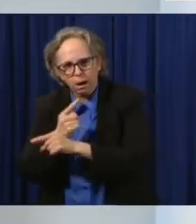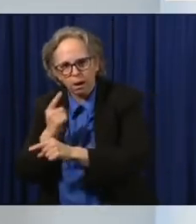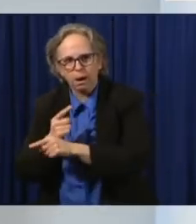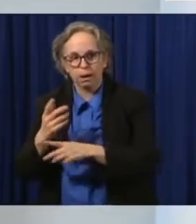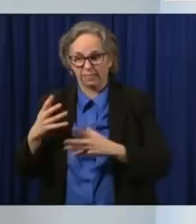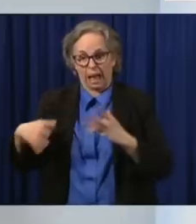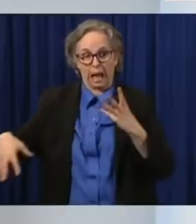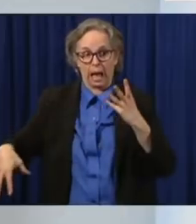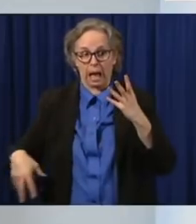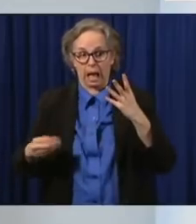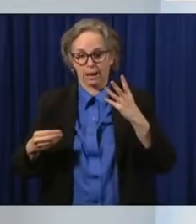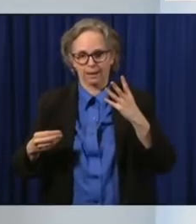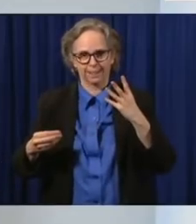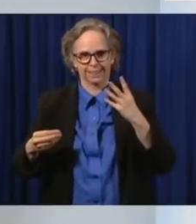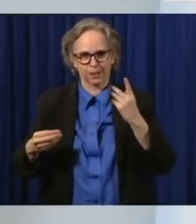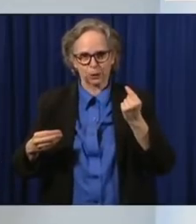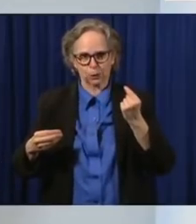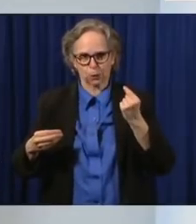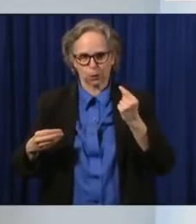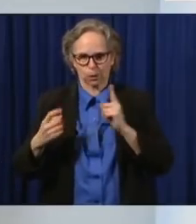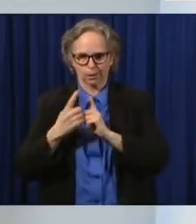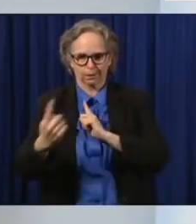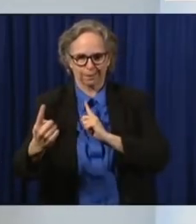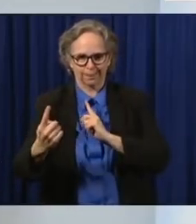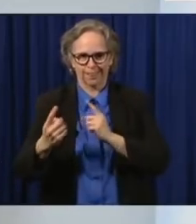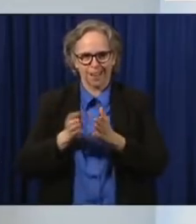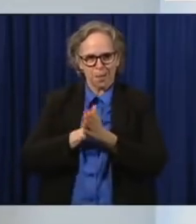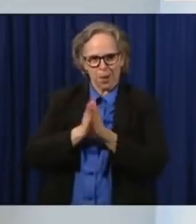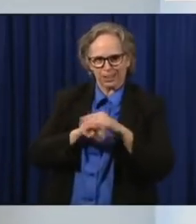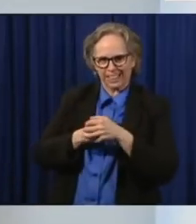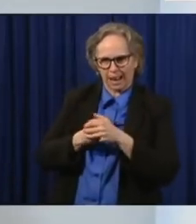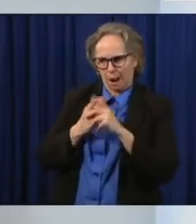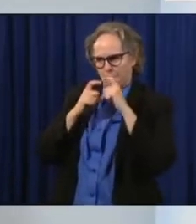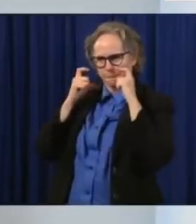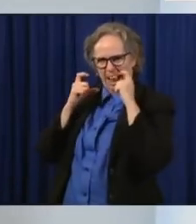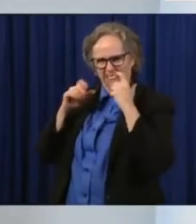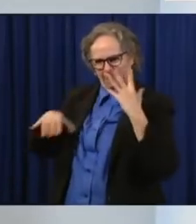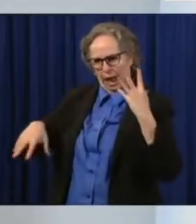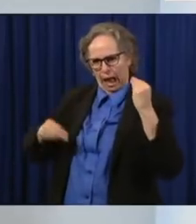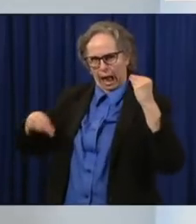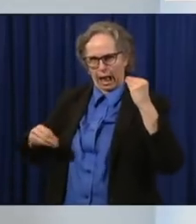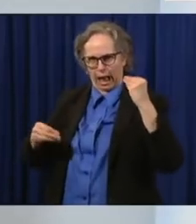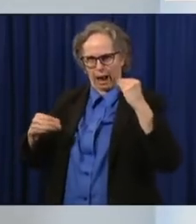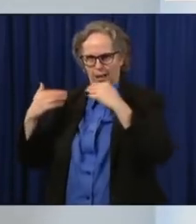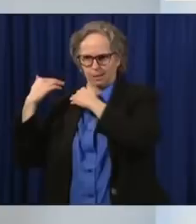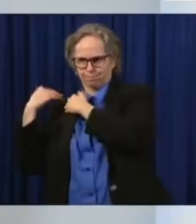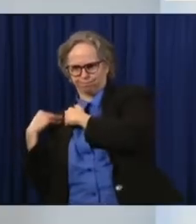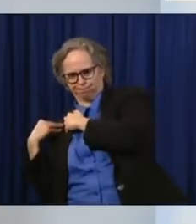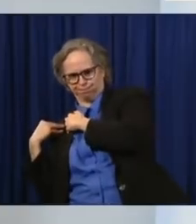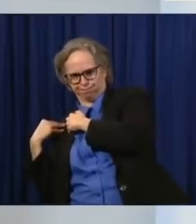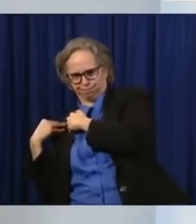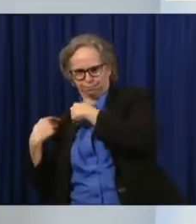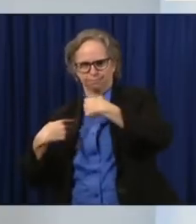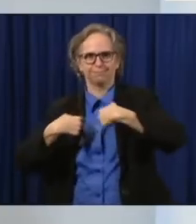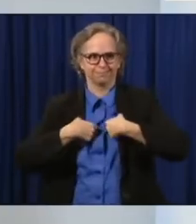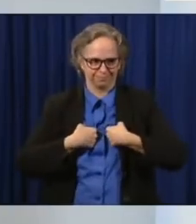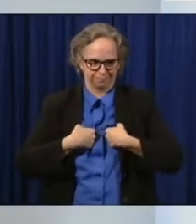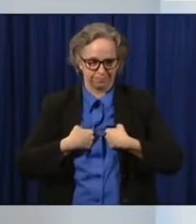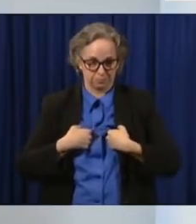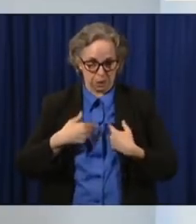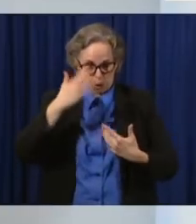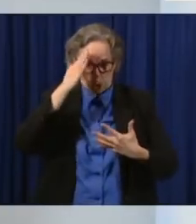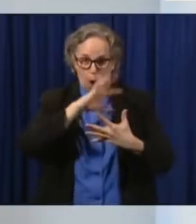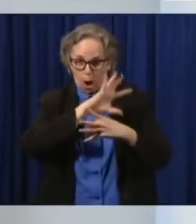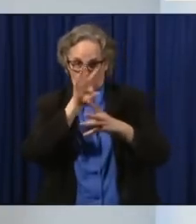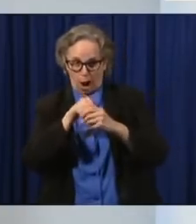and disinfect and wear a mask when you can. And what do we know about both of those pieces of advice? Is the more people